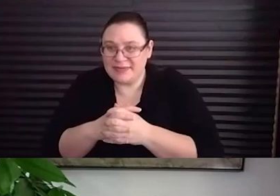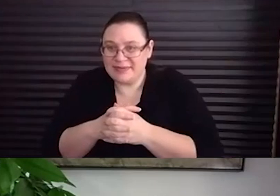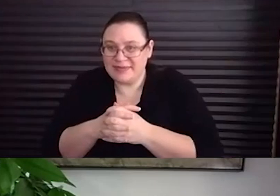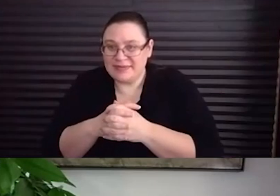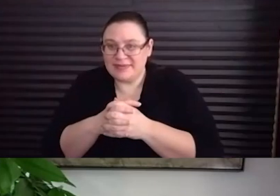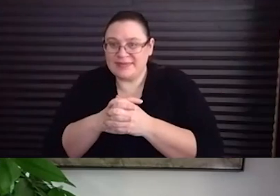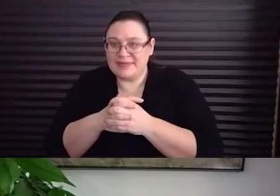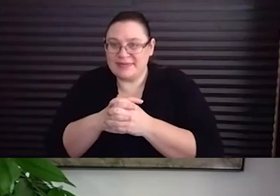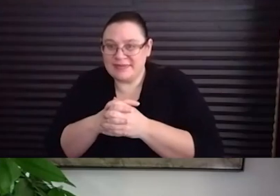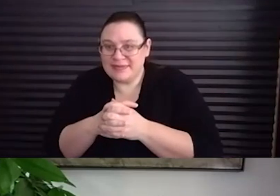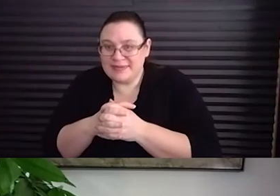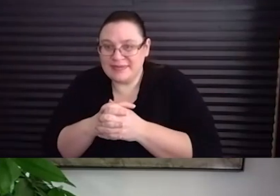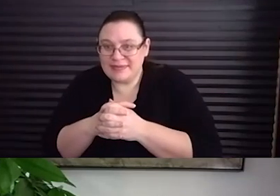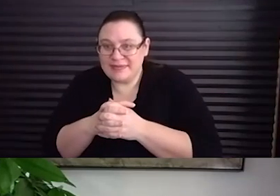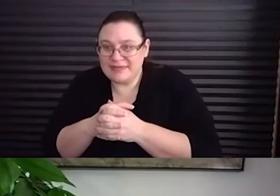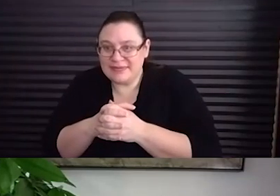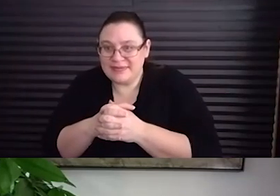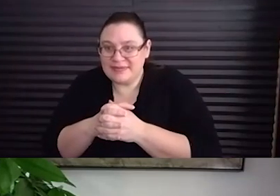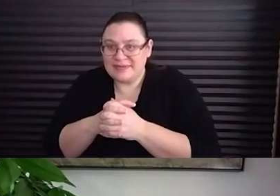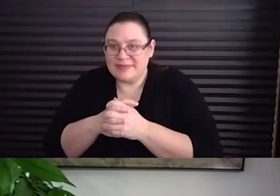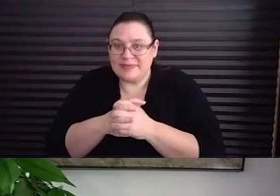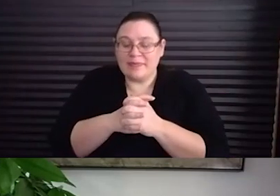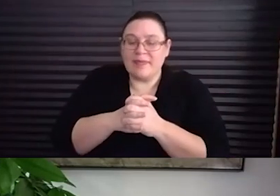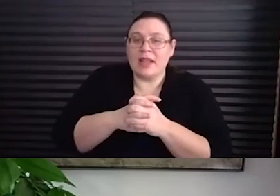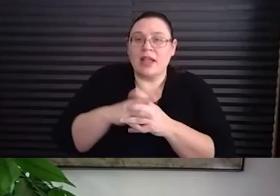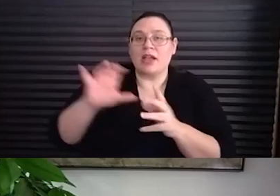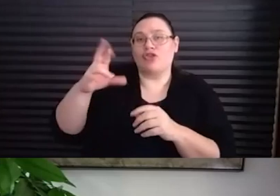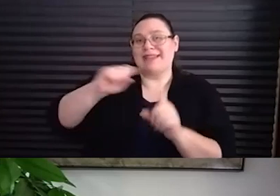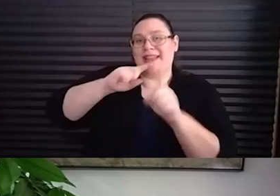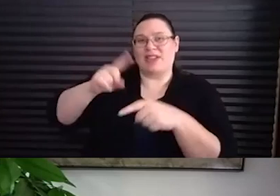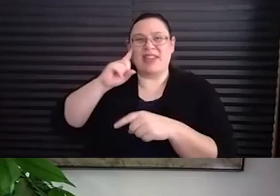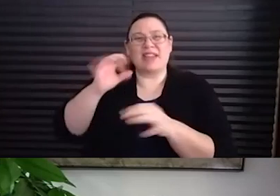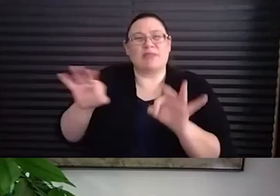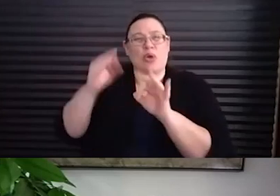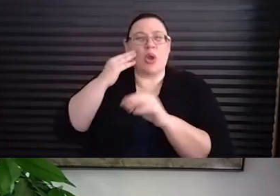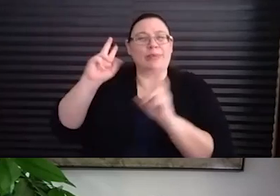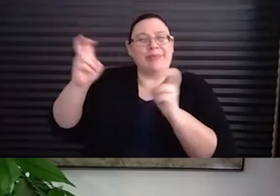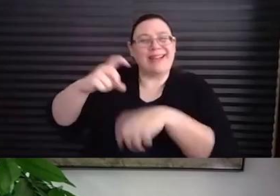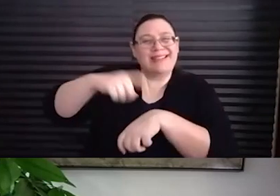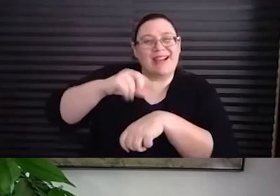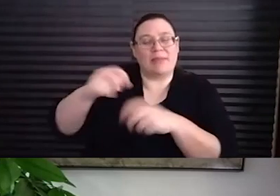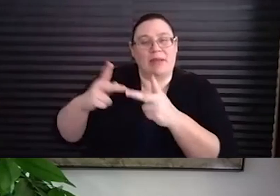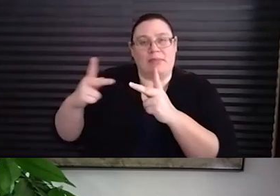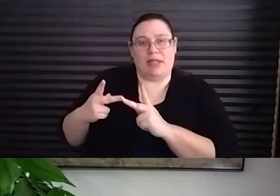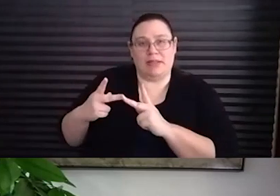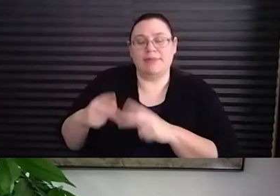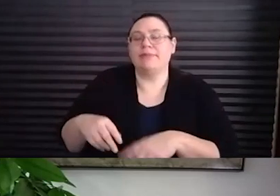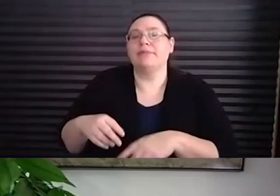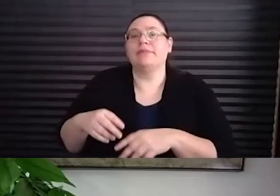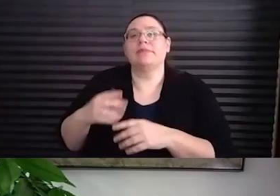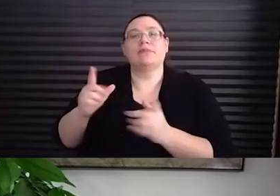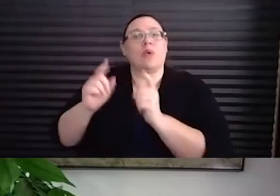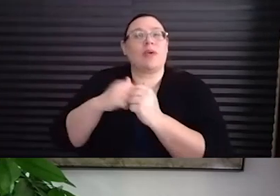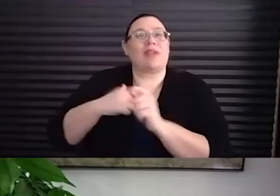I think it's important to know time and place. You know, I had a conversation with my mentor,